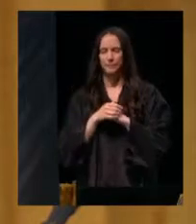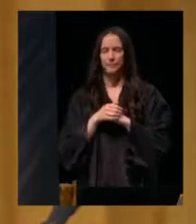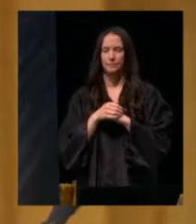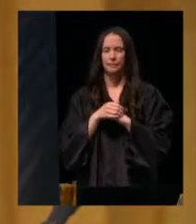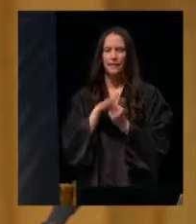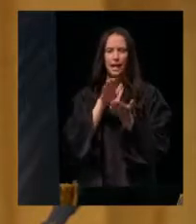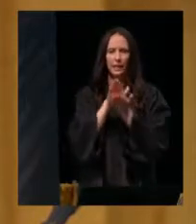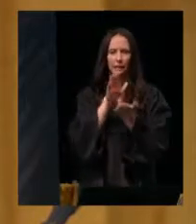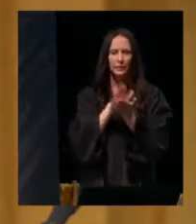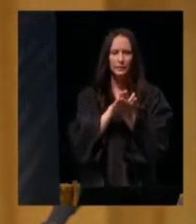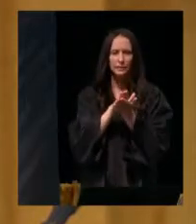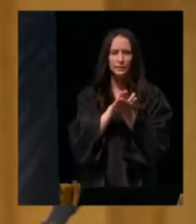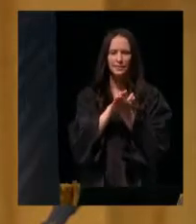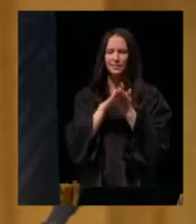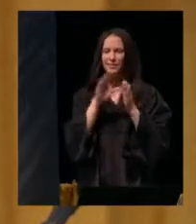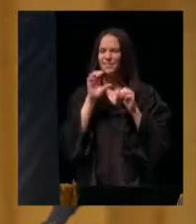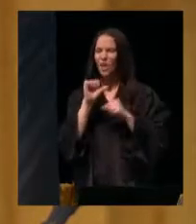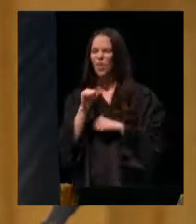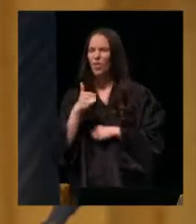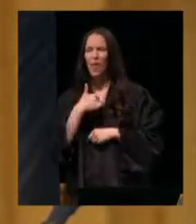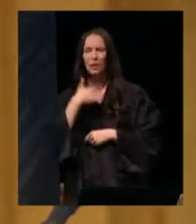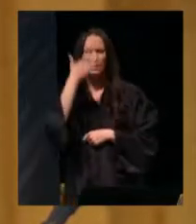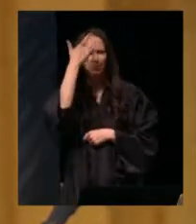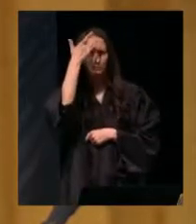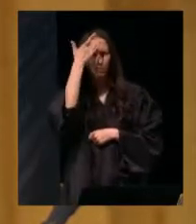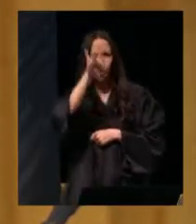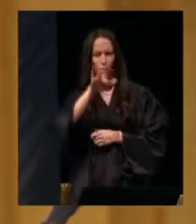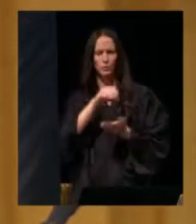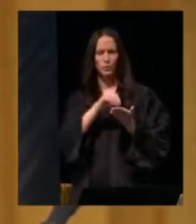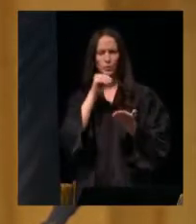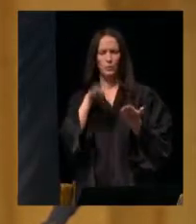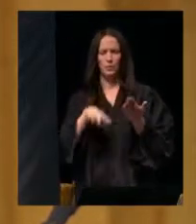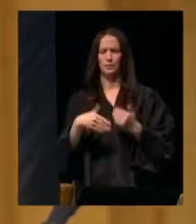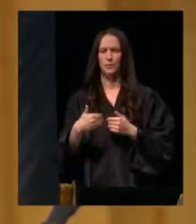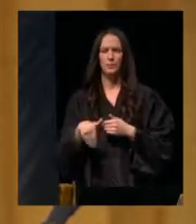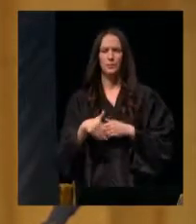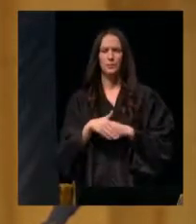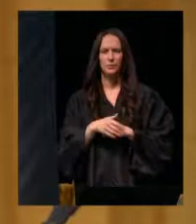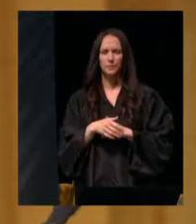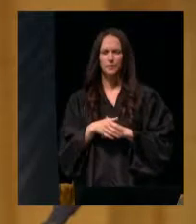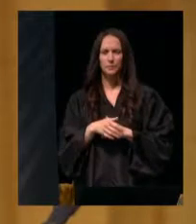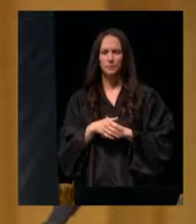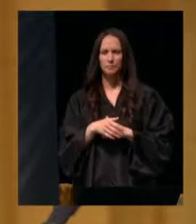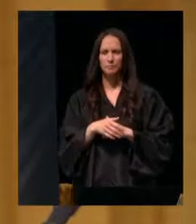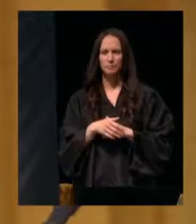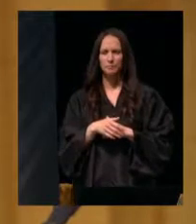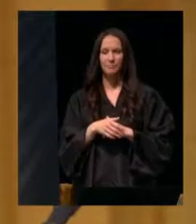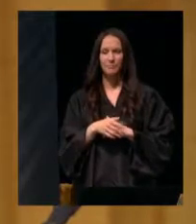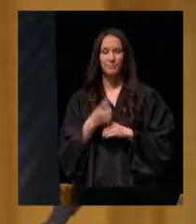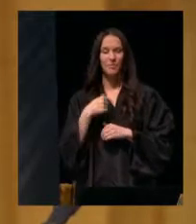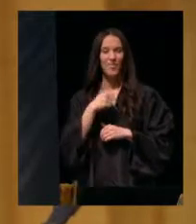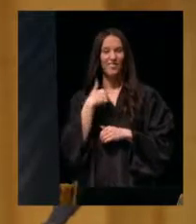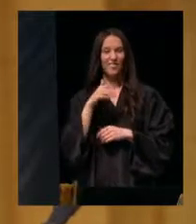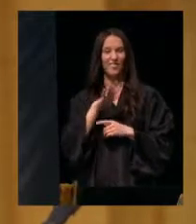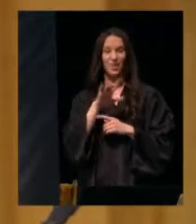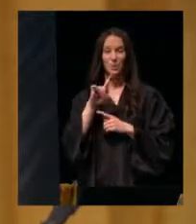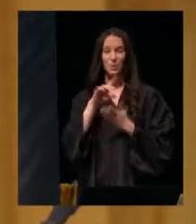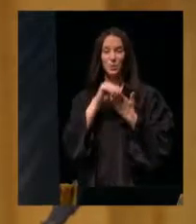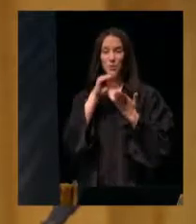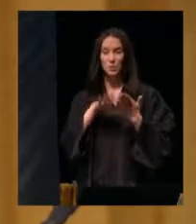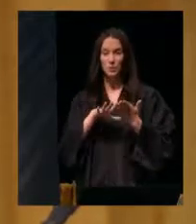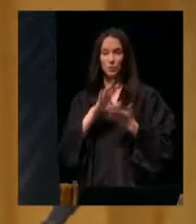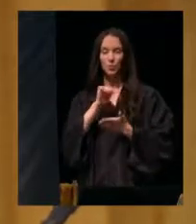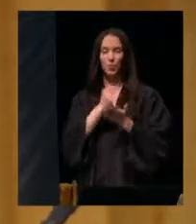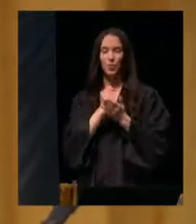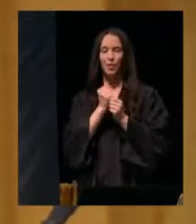Academics. South has some of the brightest students you'll ever meet. We have 51 students graduating with